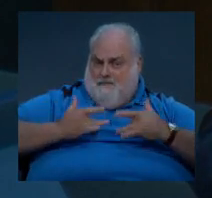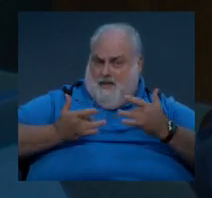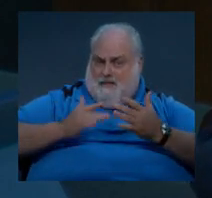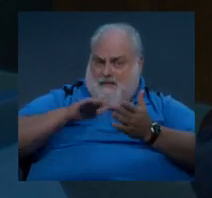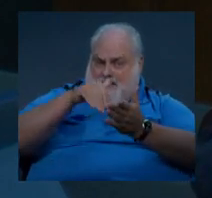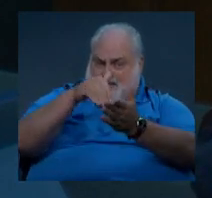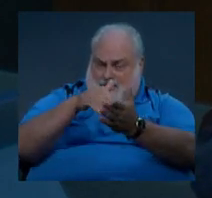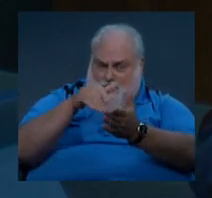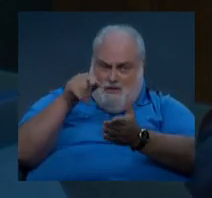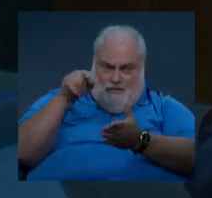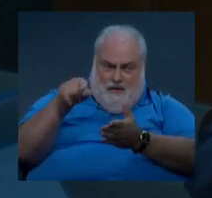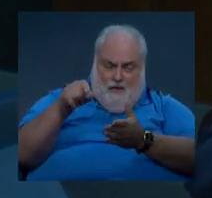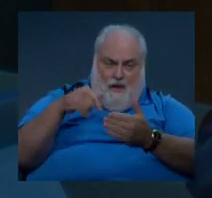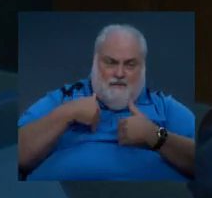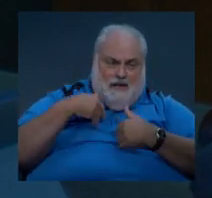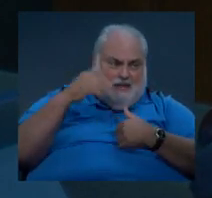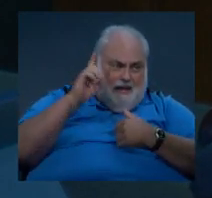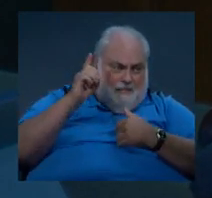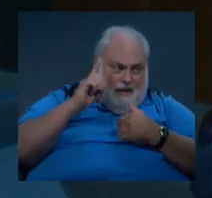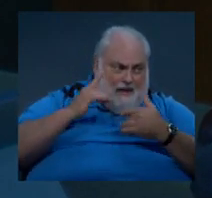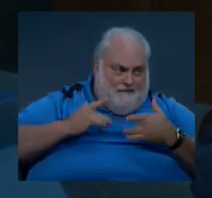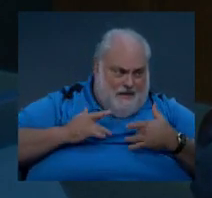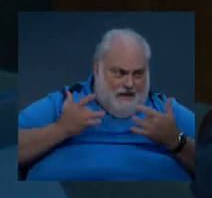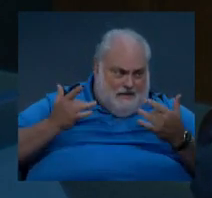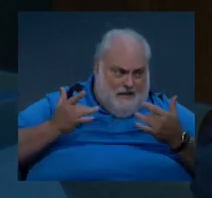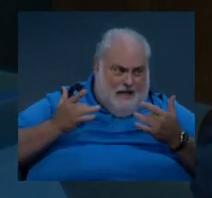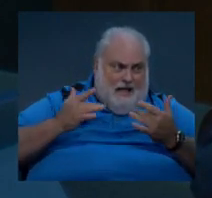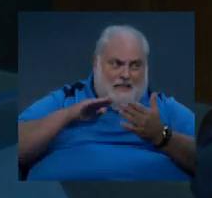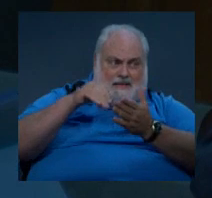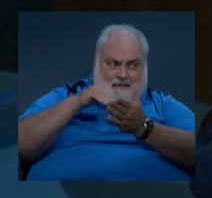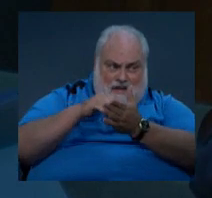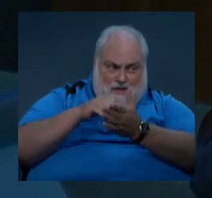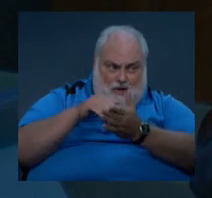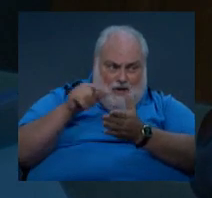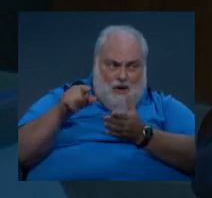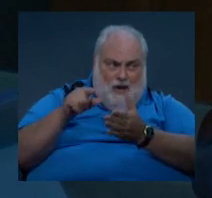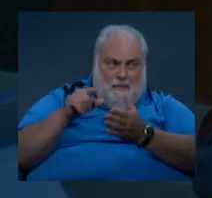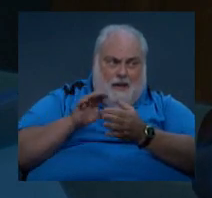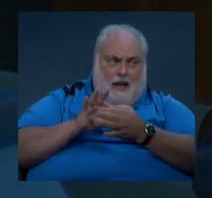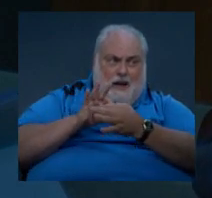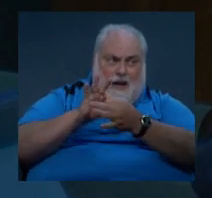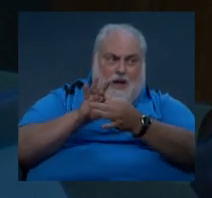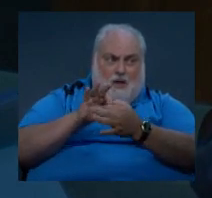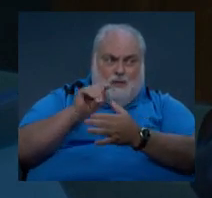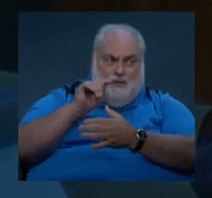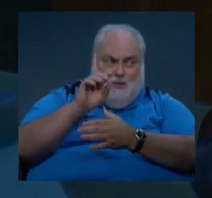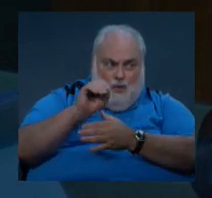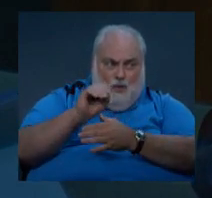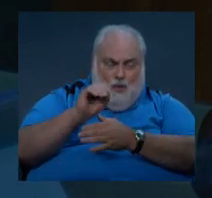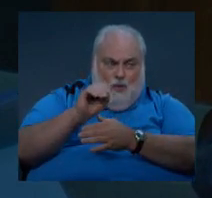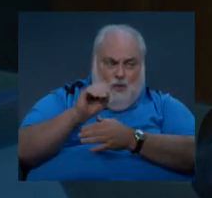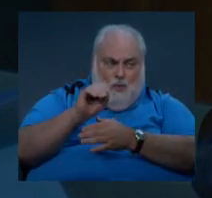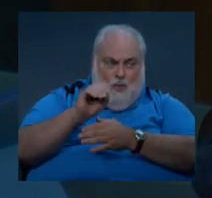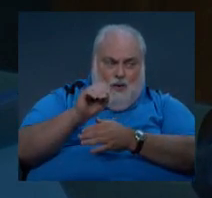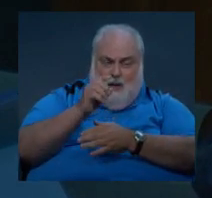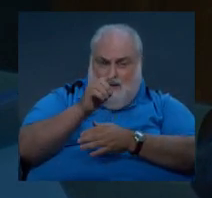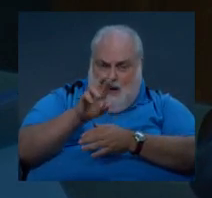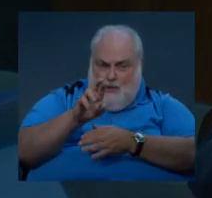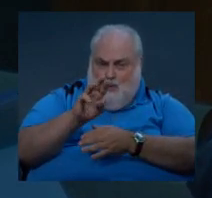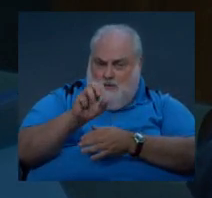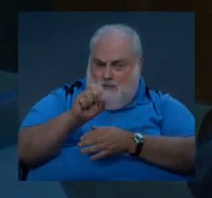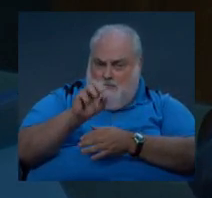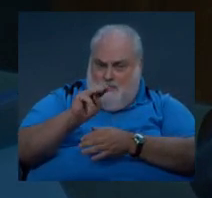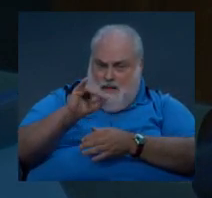center. We've had Democratic convention things at the center, which belongs to Dr.